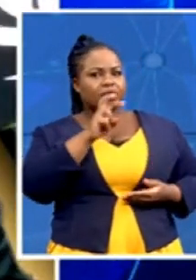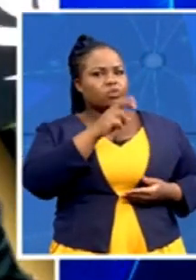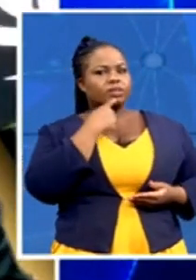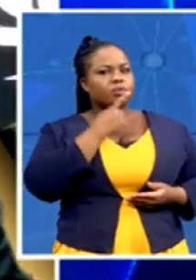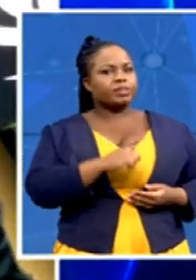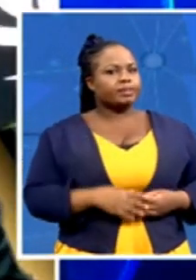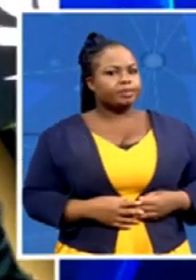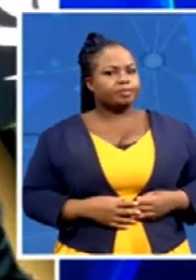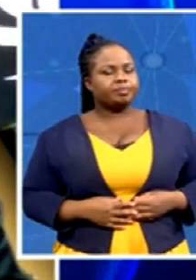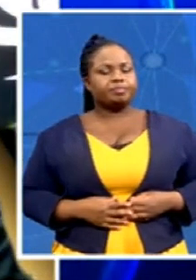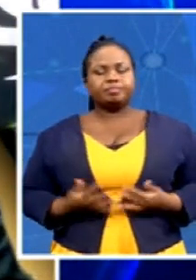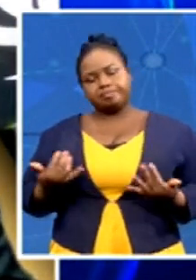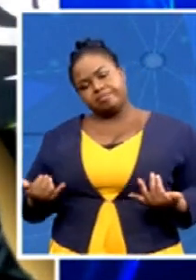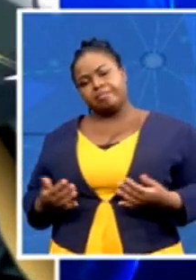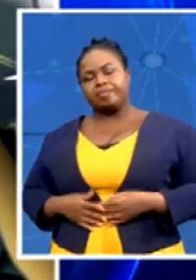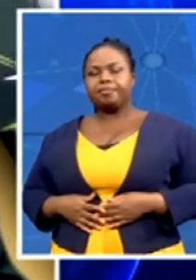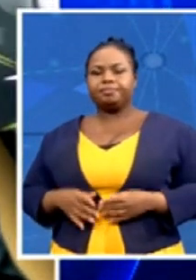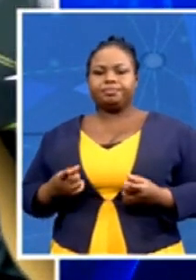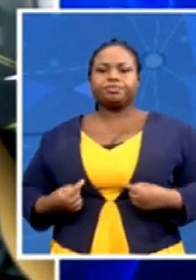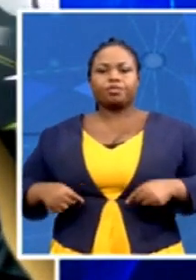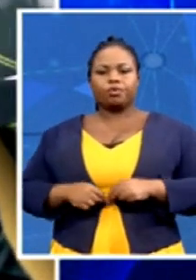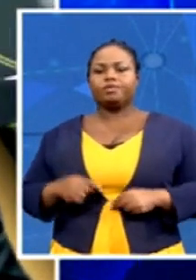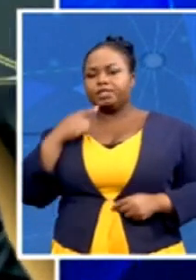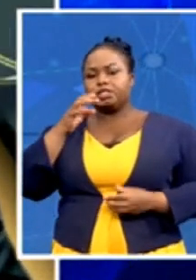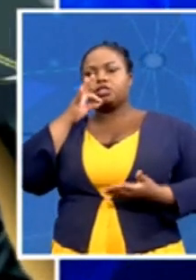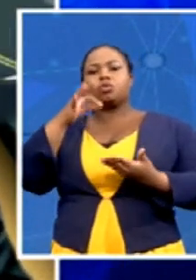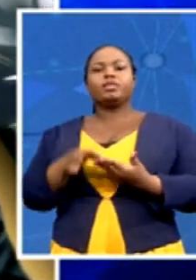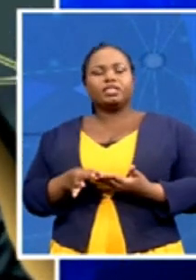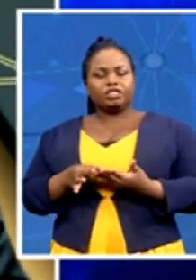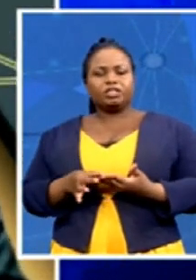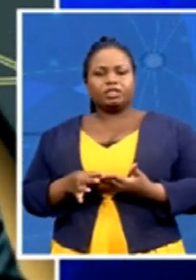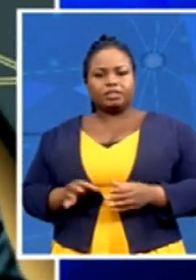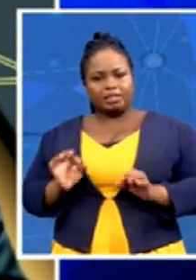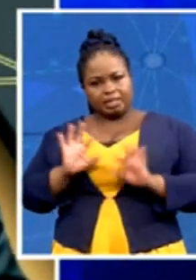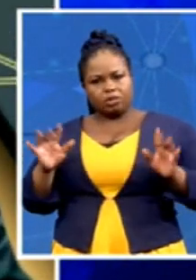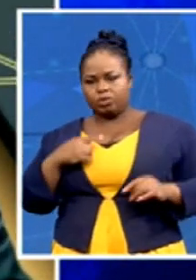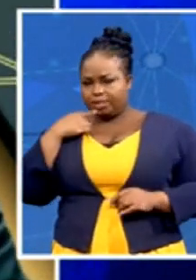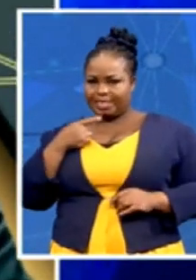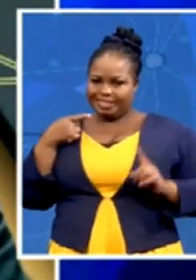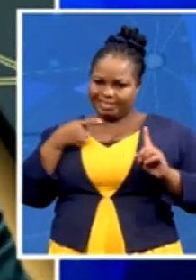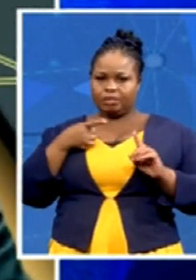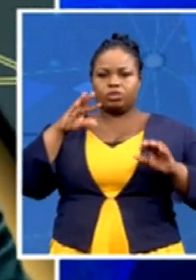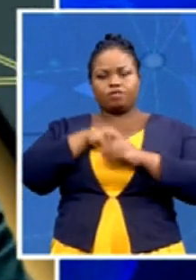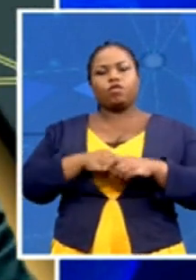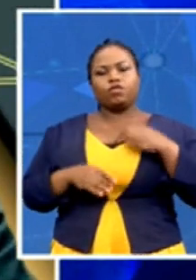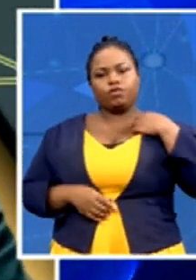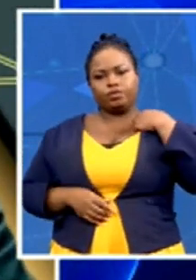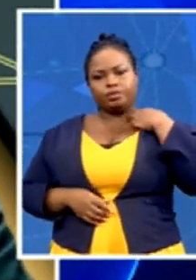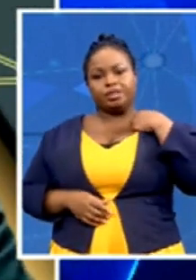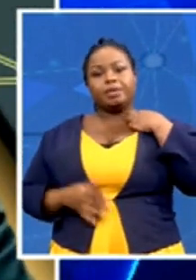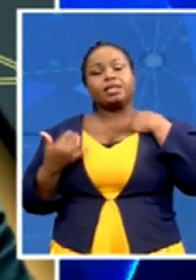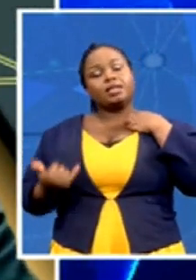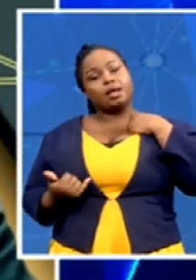that to the recommendation clearly that he was involved. And that is why, one, in the matter before